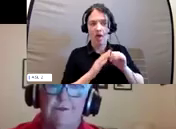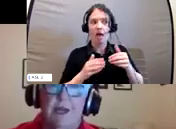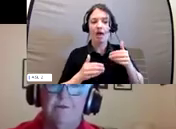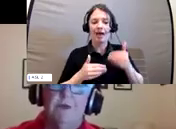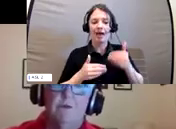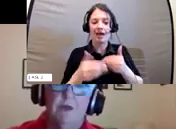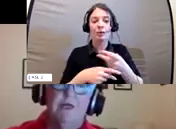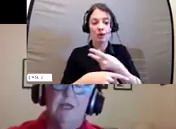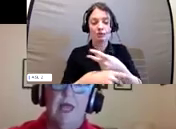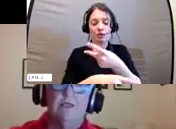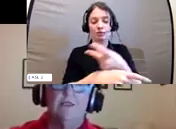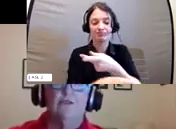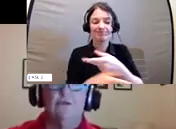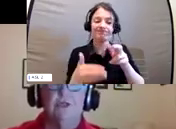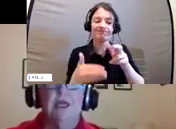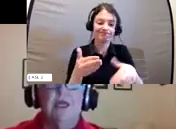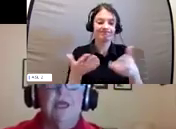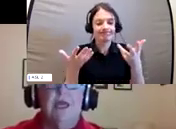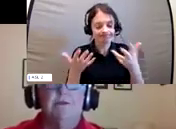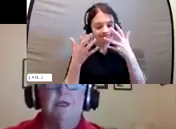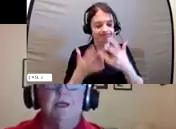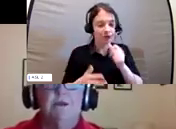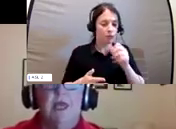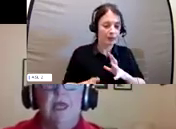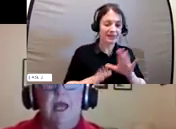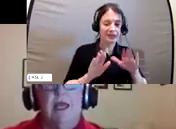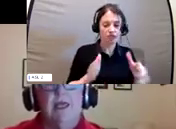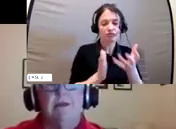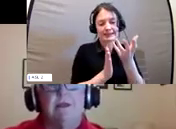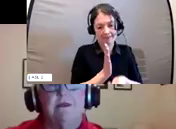deaths of women and children.